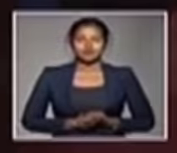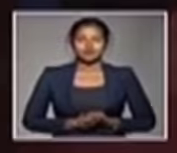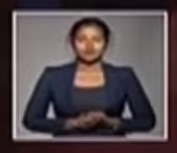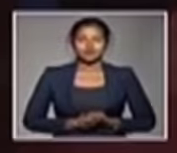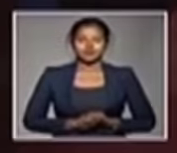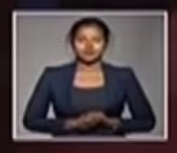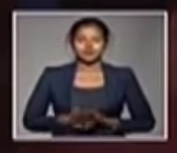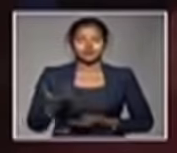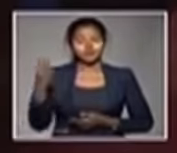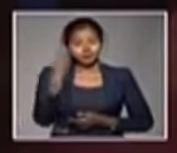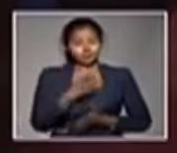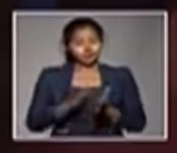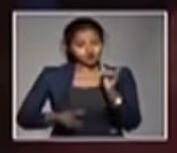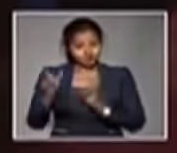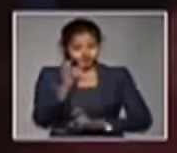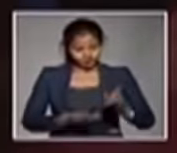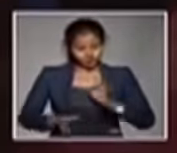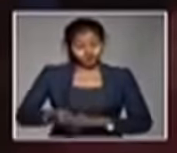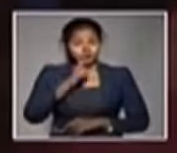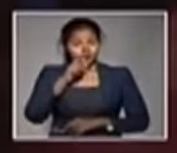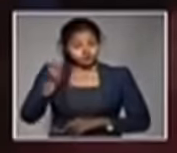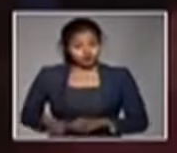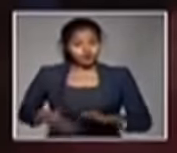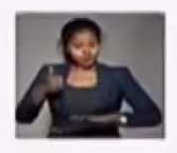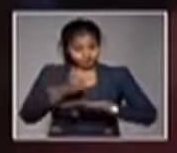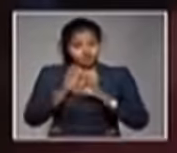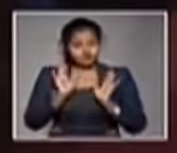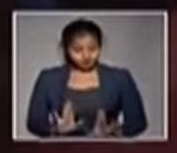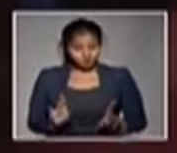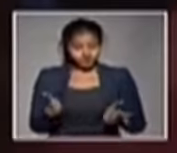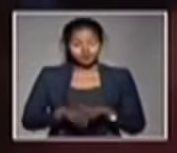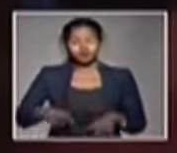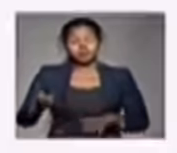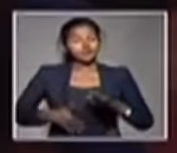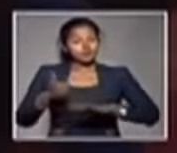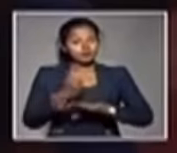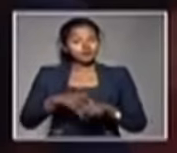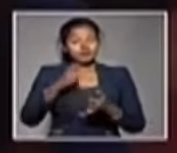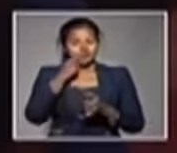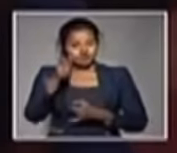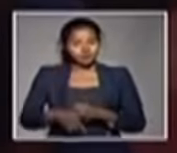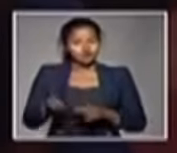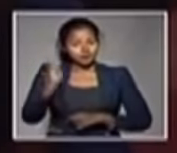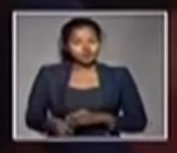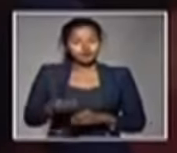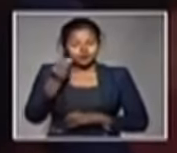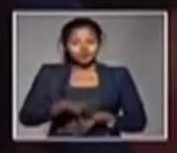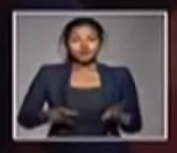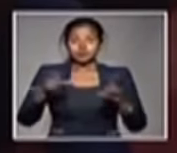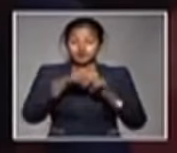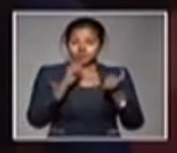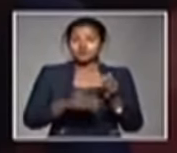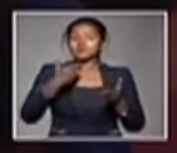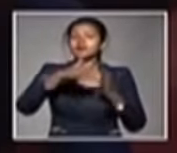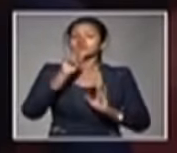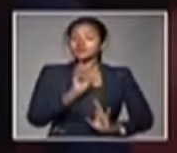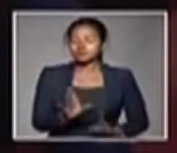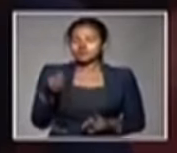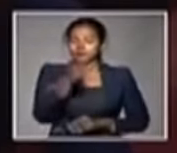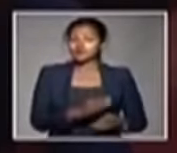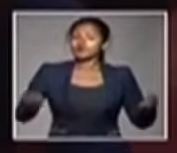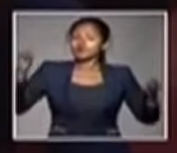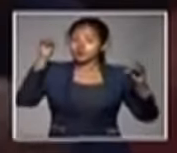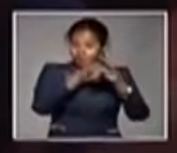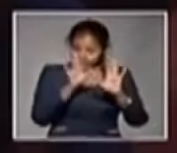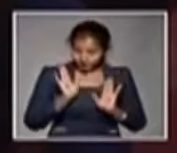A 3-member judge bench heard the case. The chairman of the judge bench issued an order to acquit Duminda Silva. Therefore, you intervene into